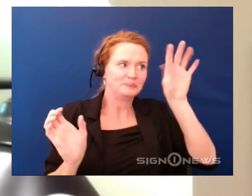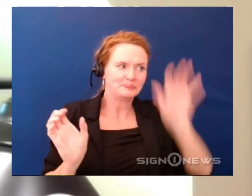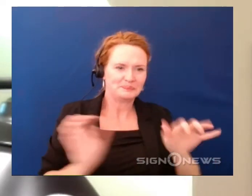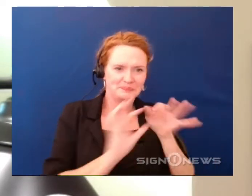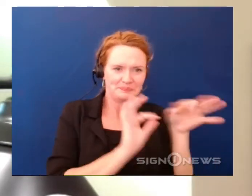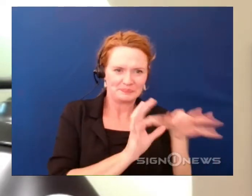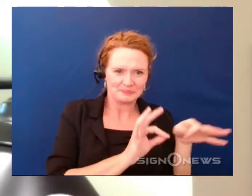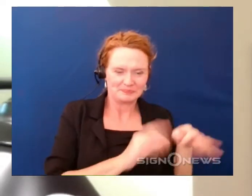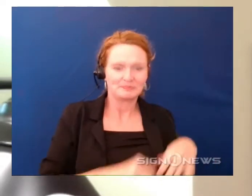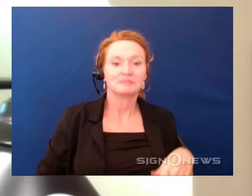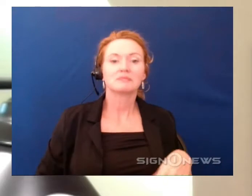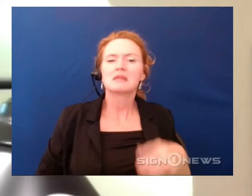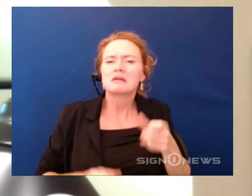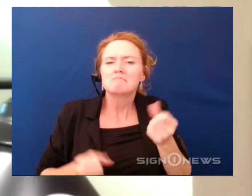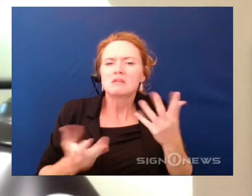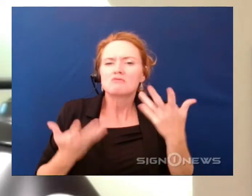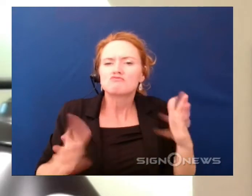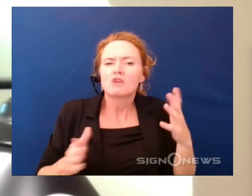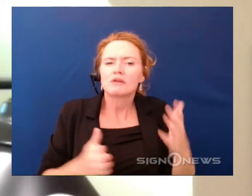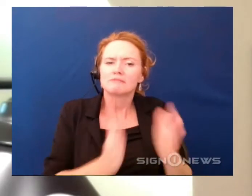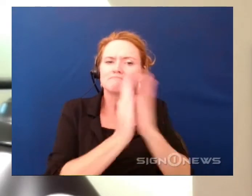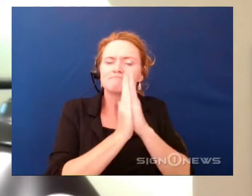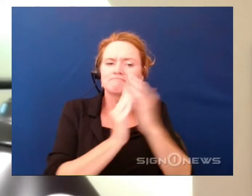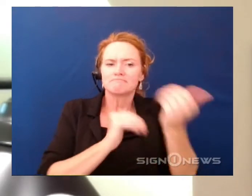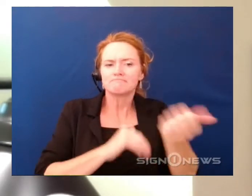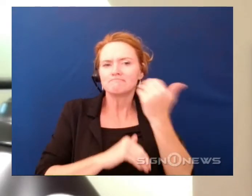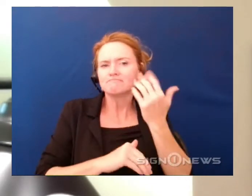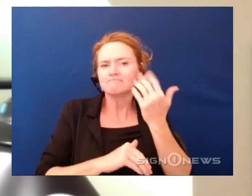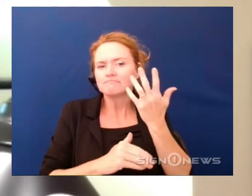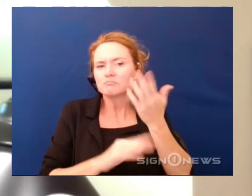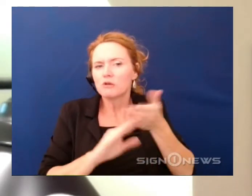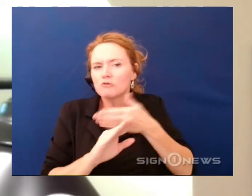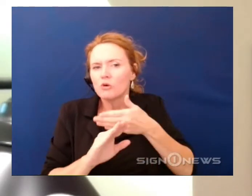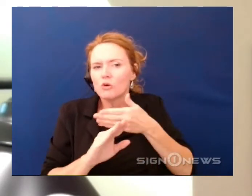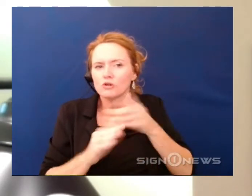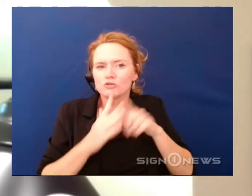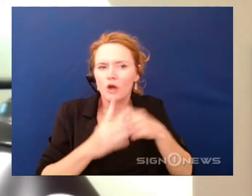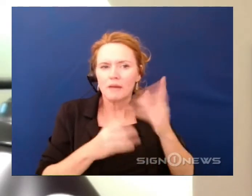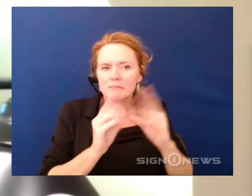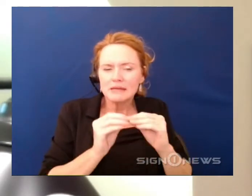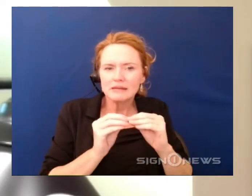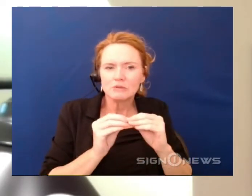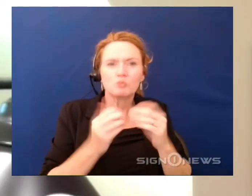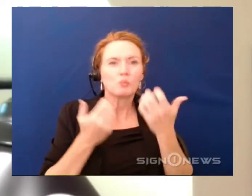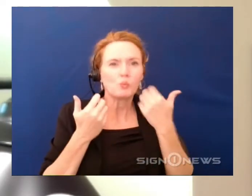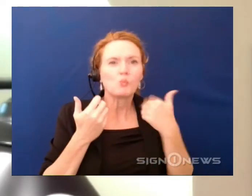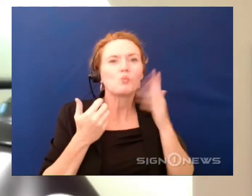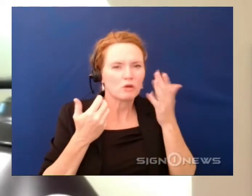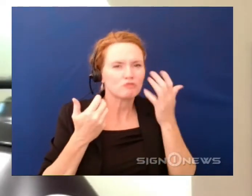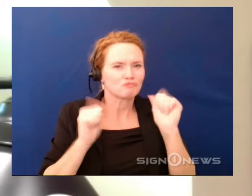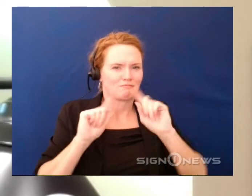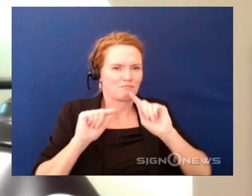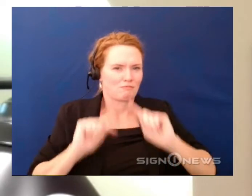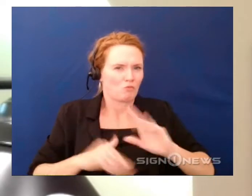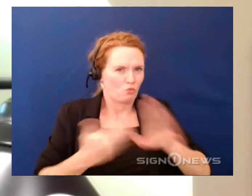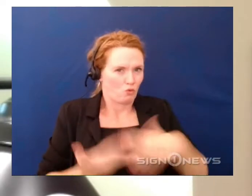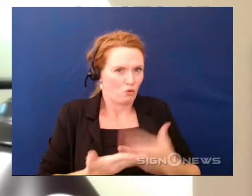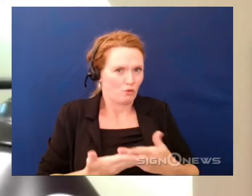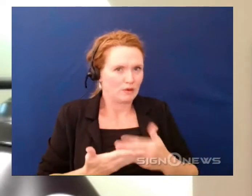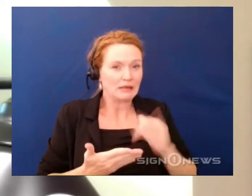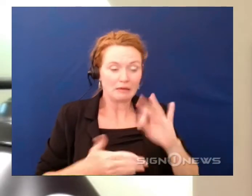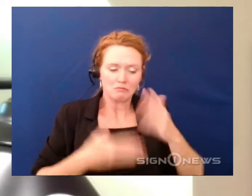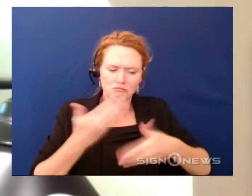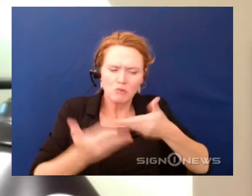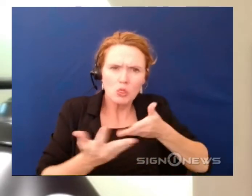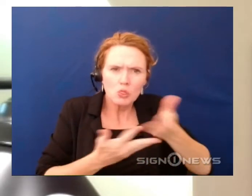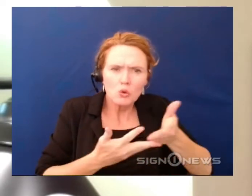Many of you submitted questions in advance when you registered. We will try to get to all of those questions and more. If any other questions about guardianship